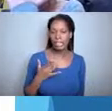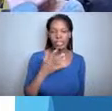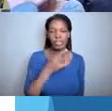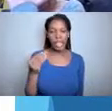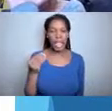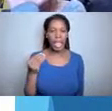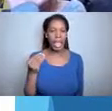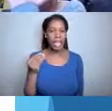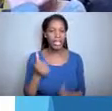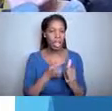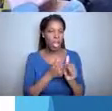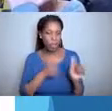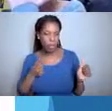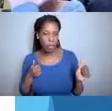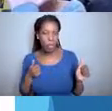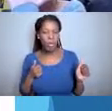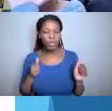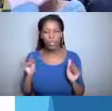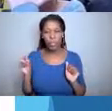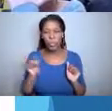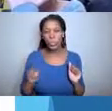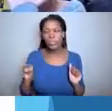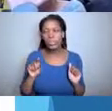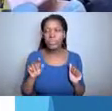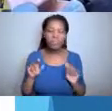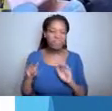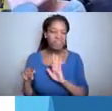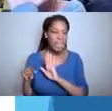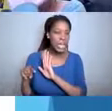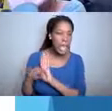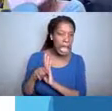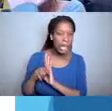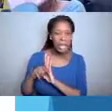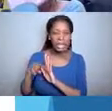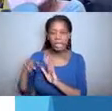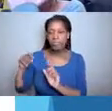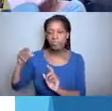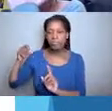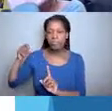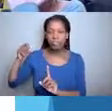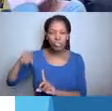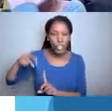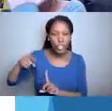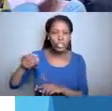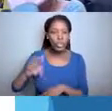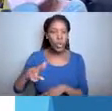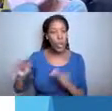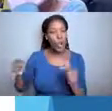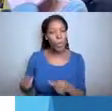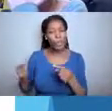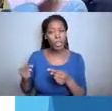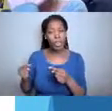be um uh negative or or harmful um for folks as they're trying to